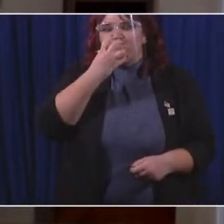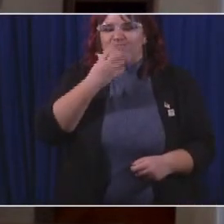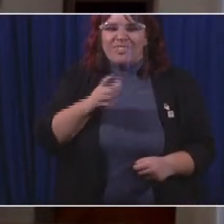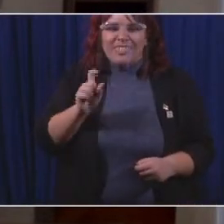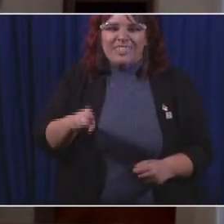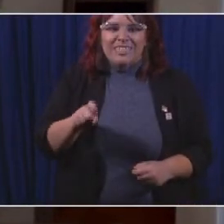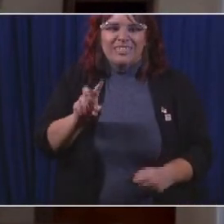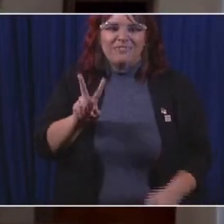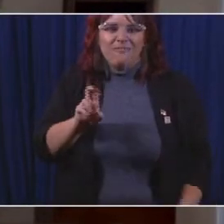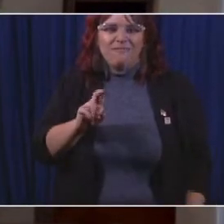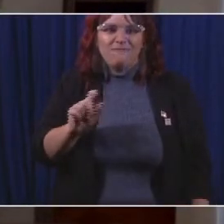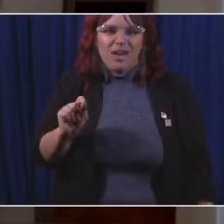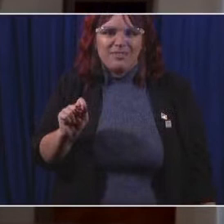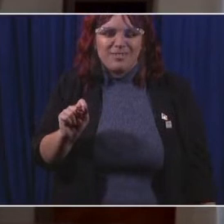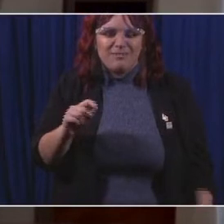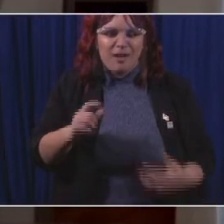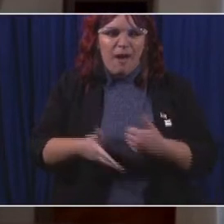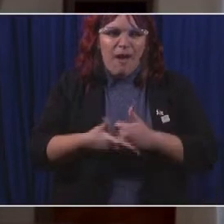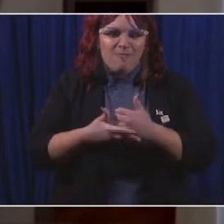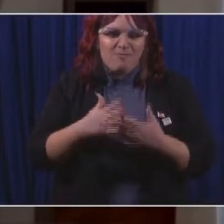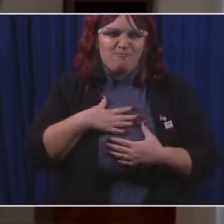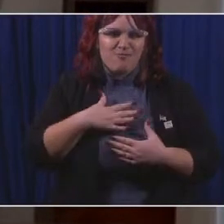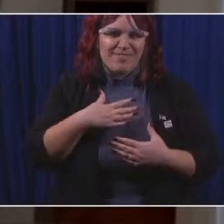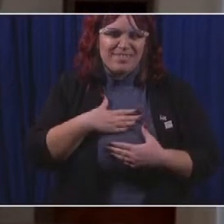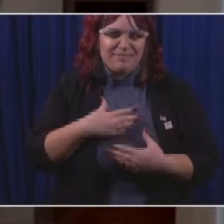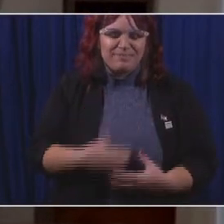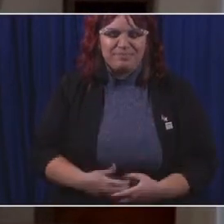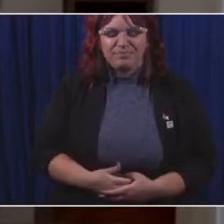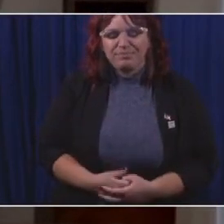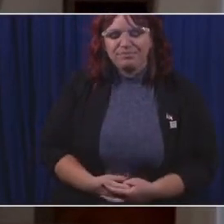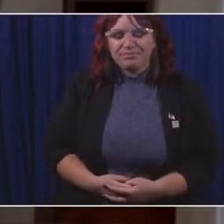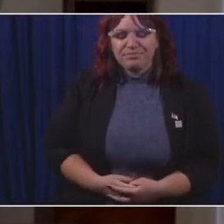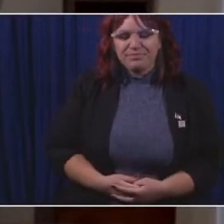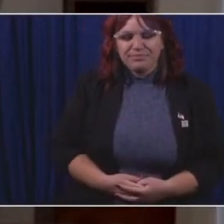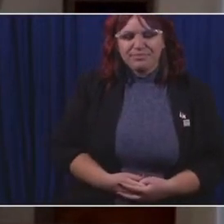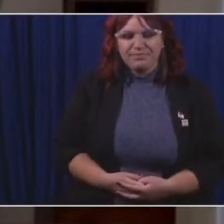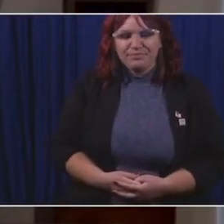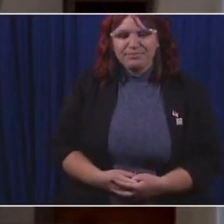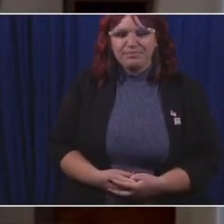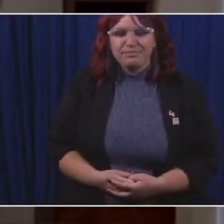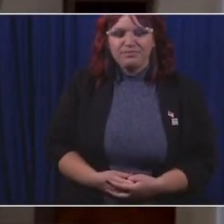We want to continue to provide you with all the information that we have.